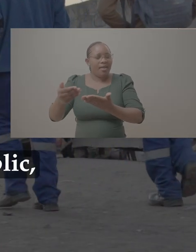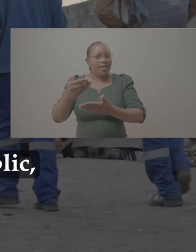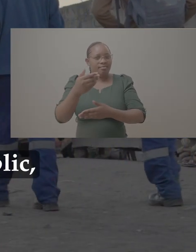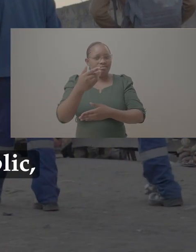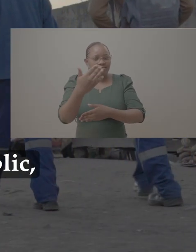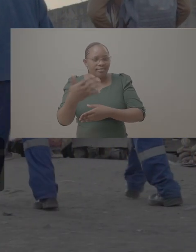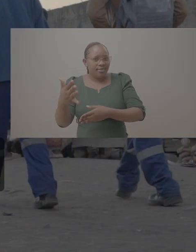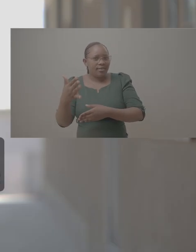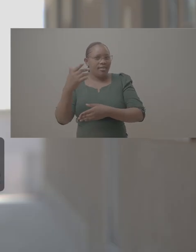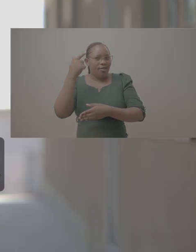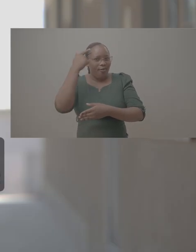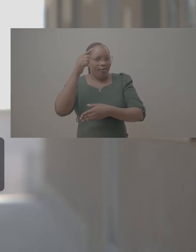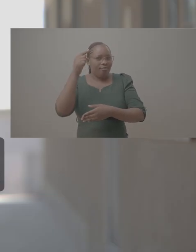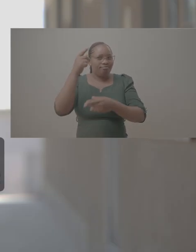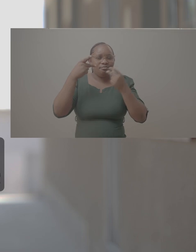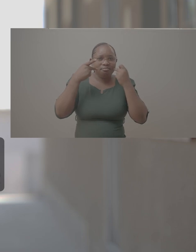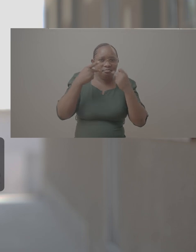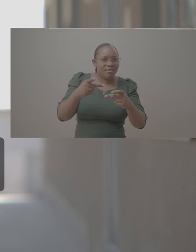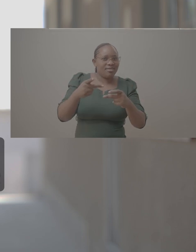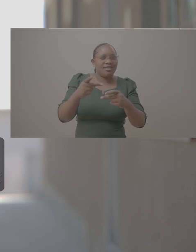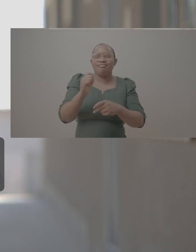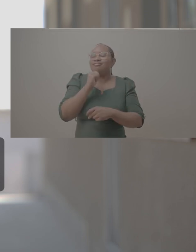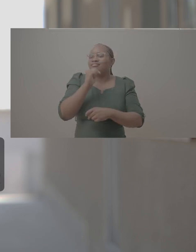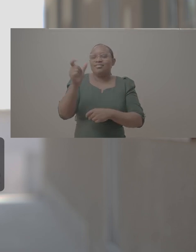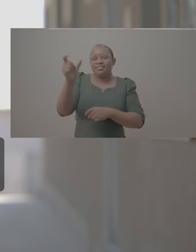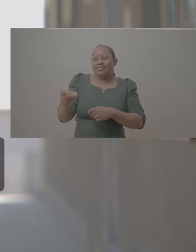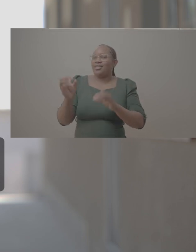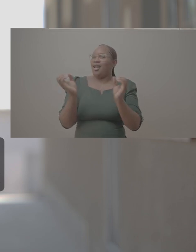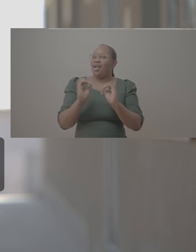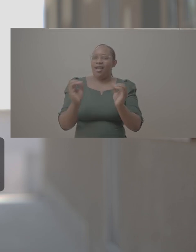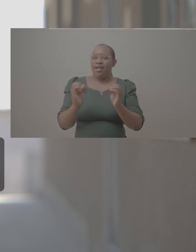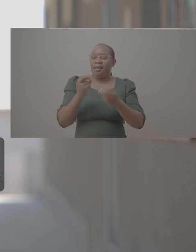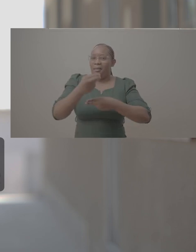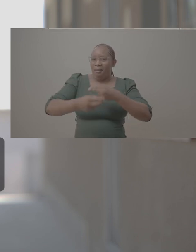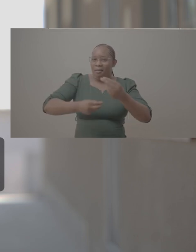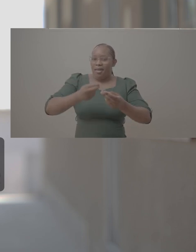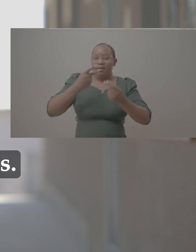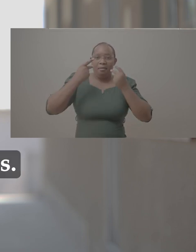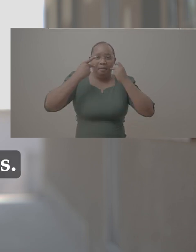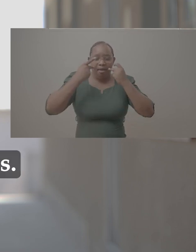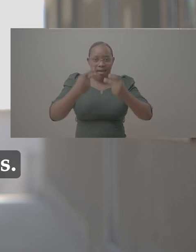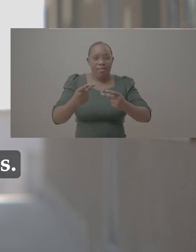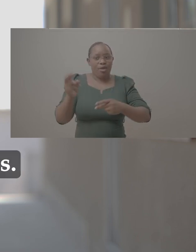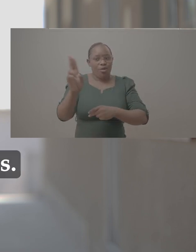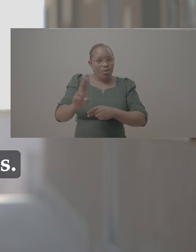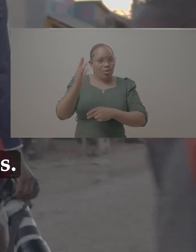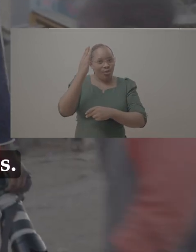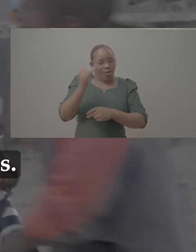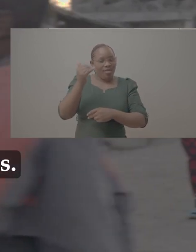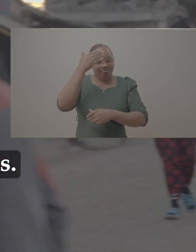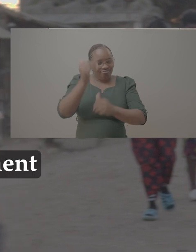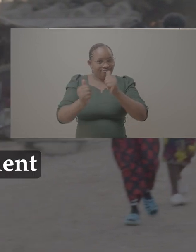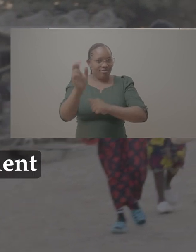public, not for an individual, but for the public, because you are using